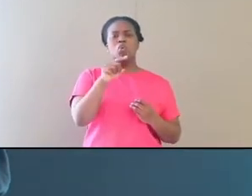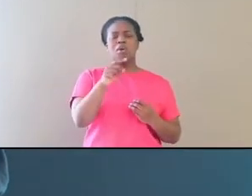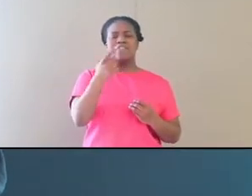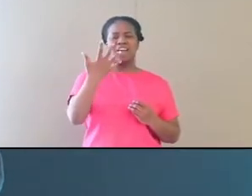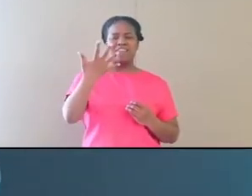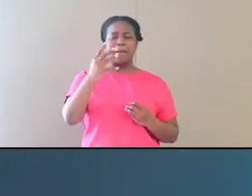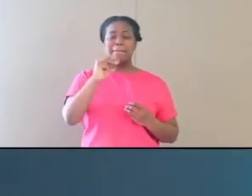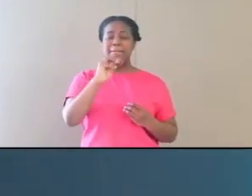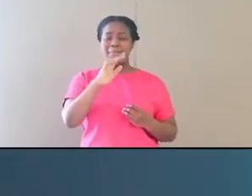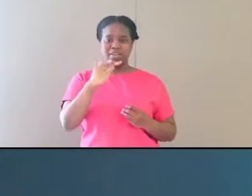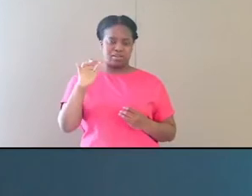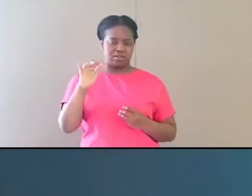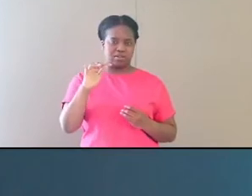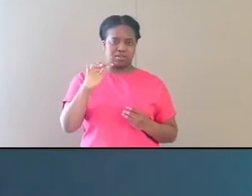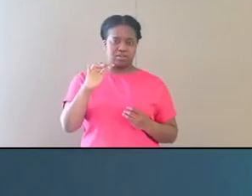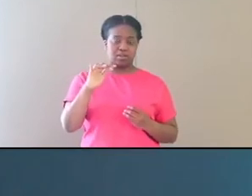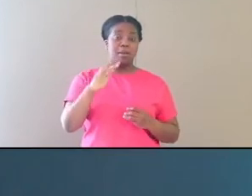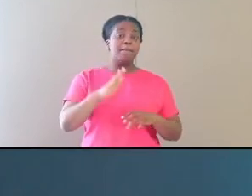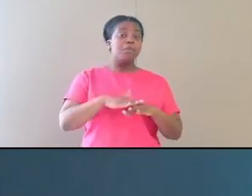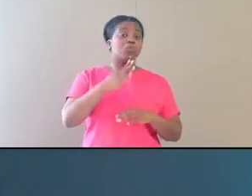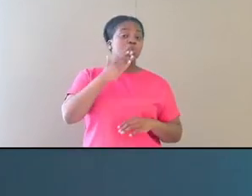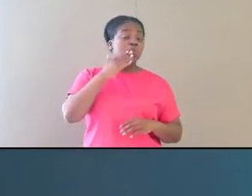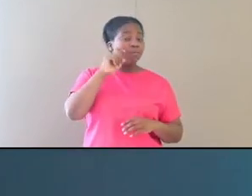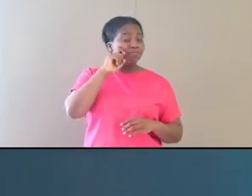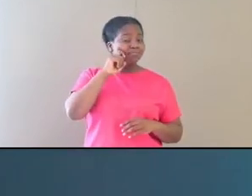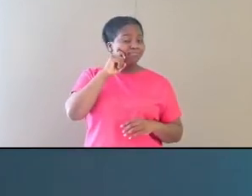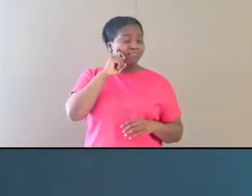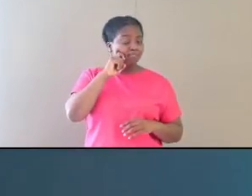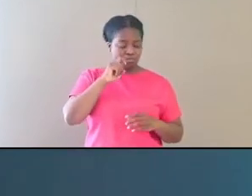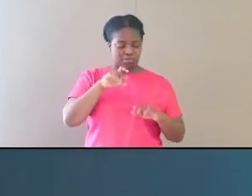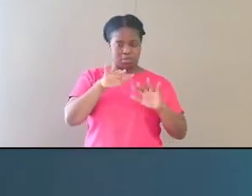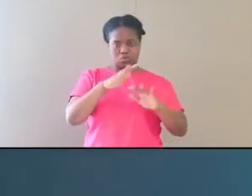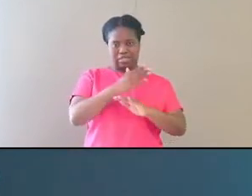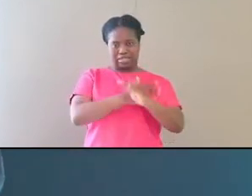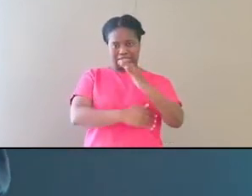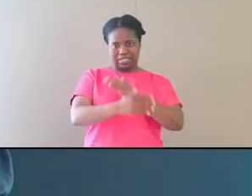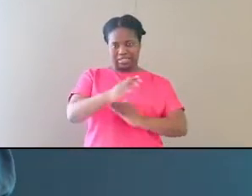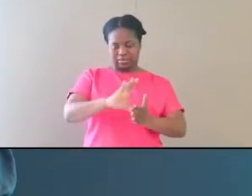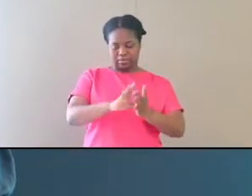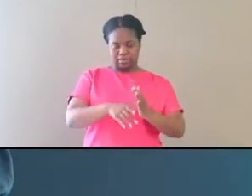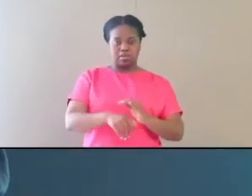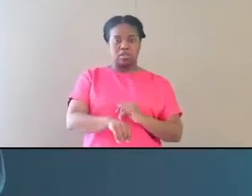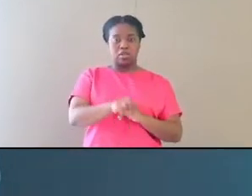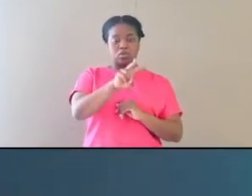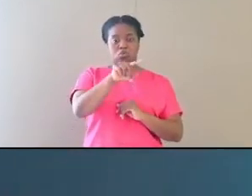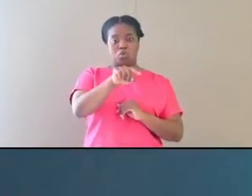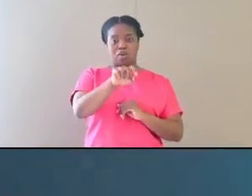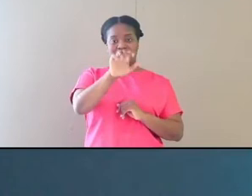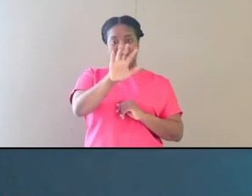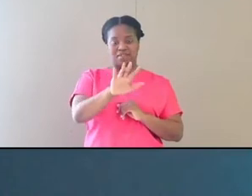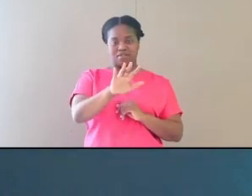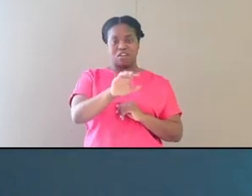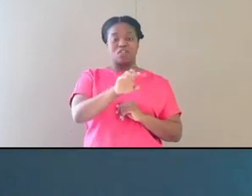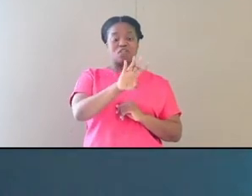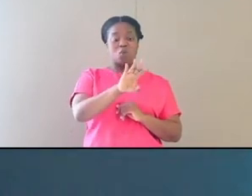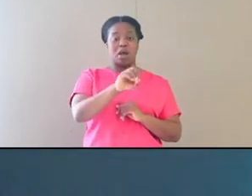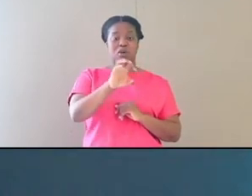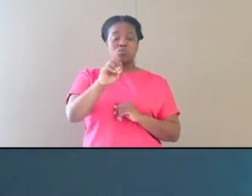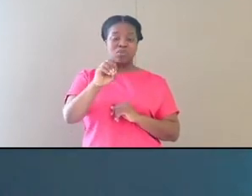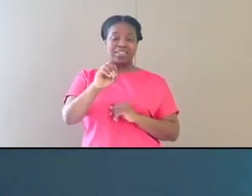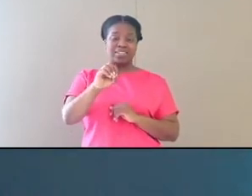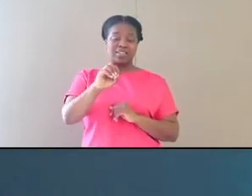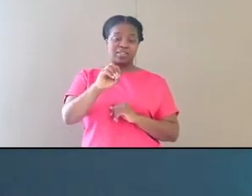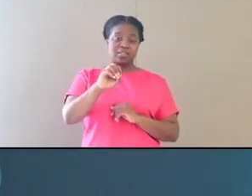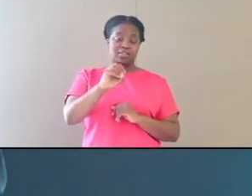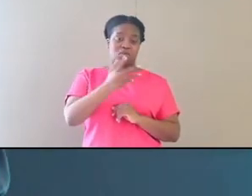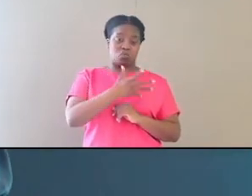people who were mostly elderly and people with disabilities. Amongst those 2.5, there were 400,000 women and children